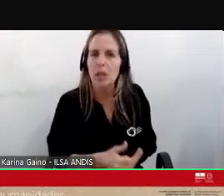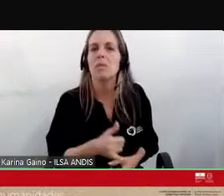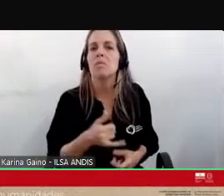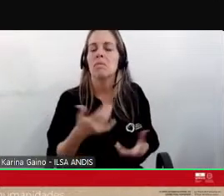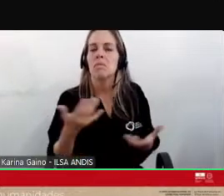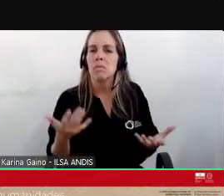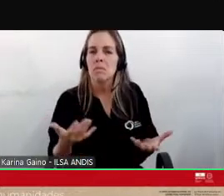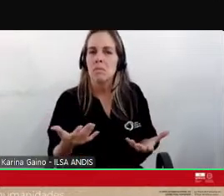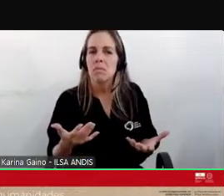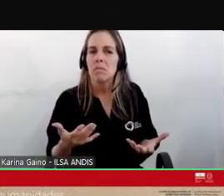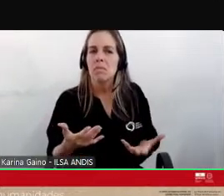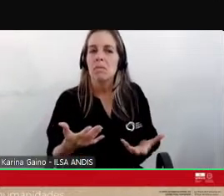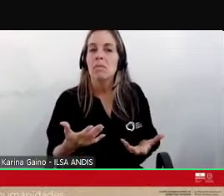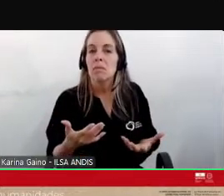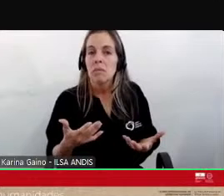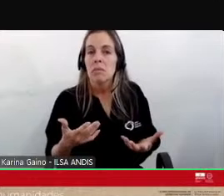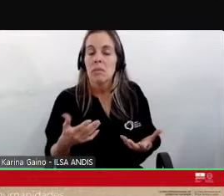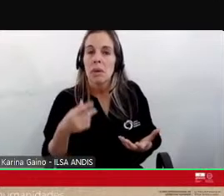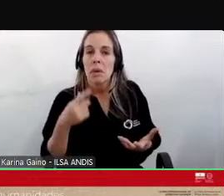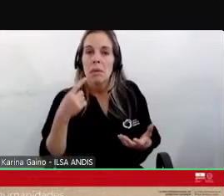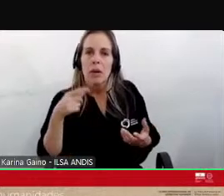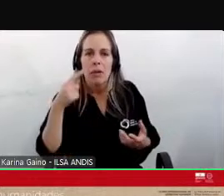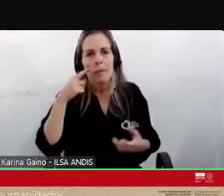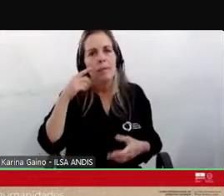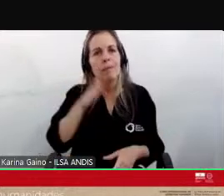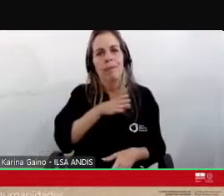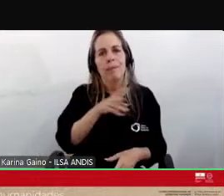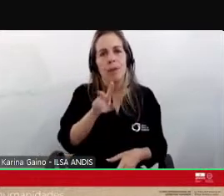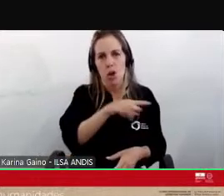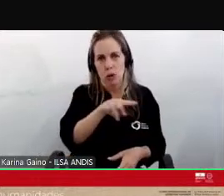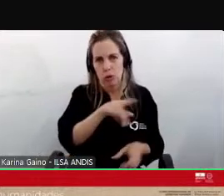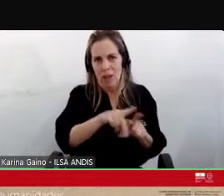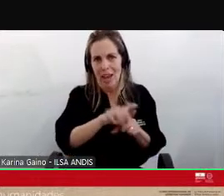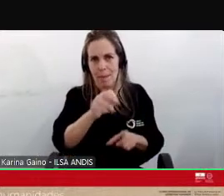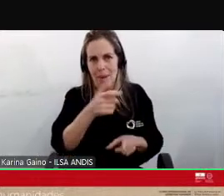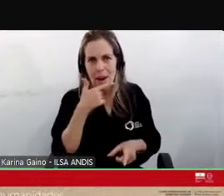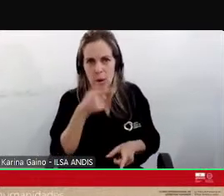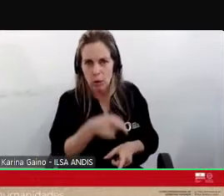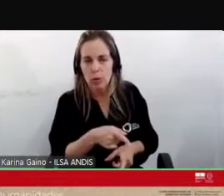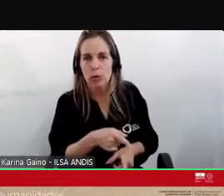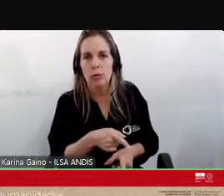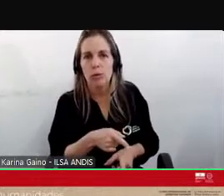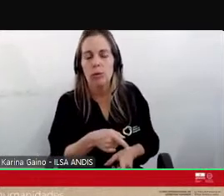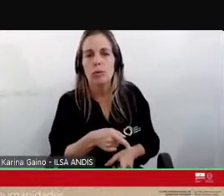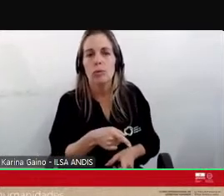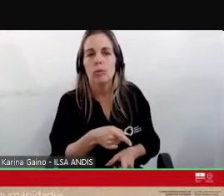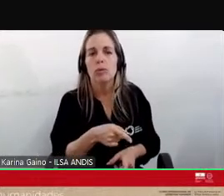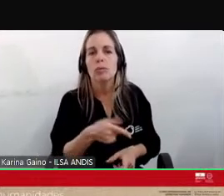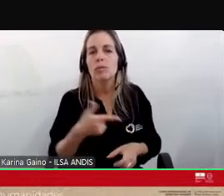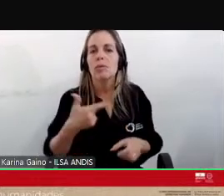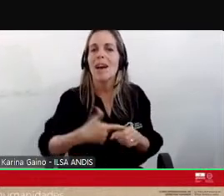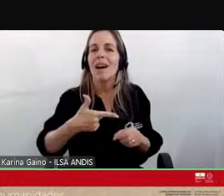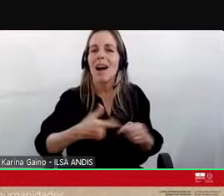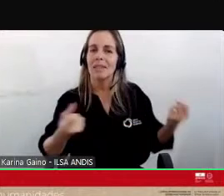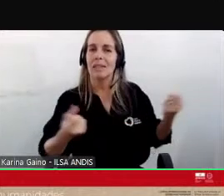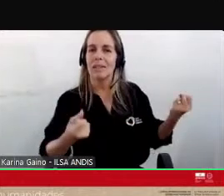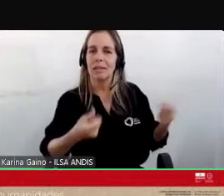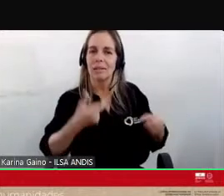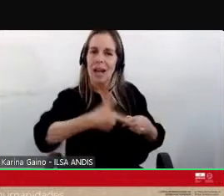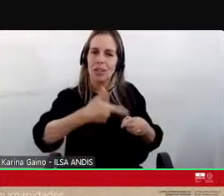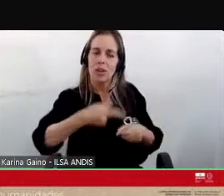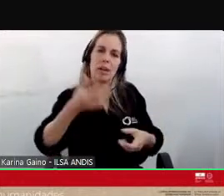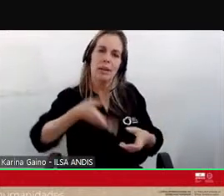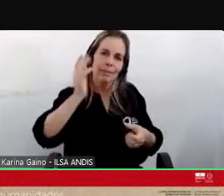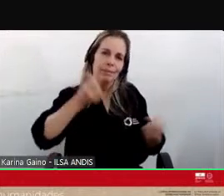the lawnmower and drove off over the mountains, miles and miles and miles, to flee from the situation of forced